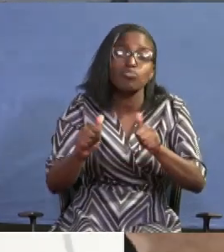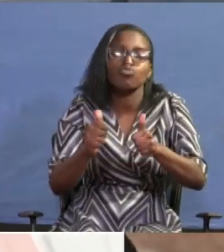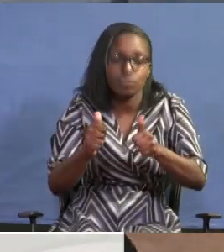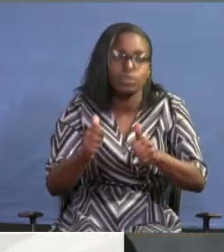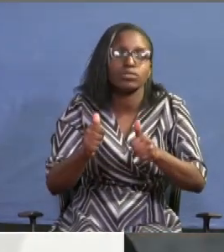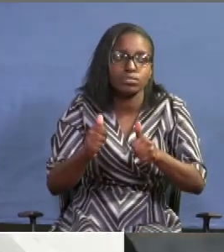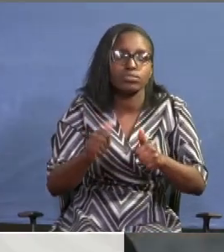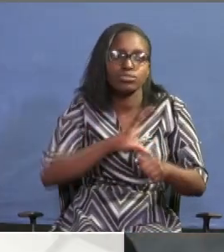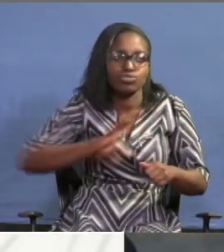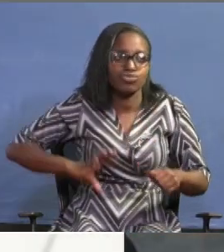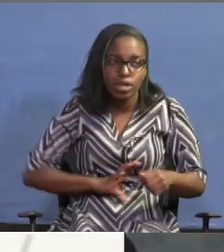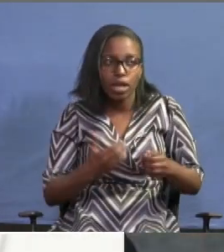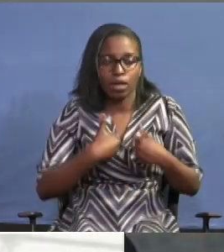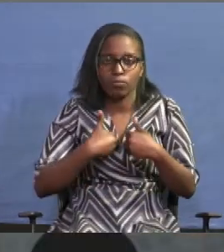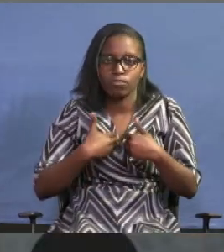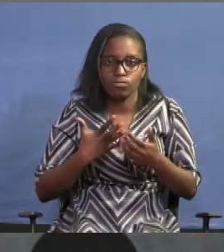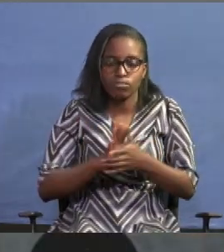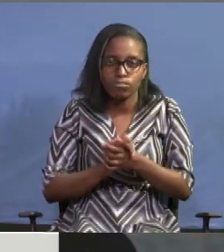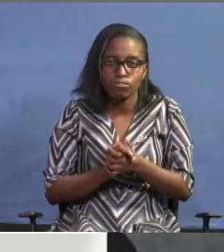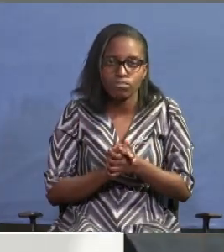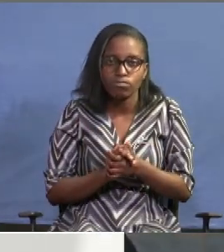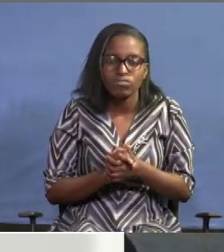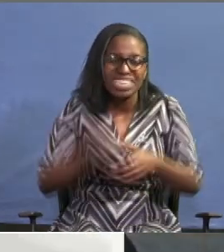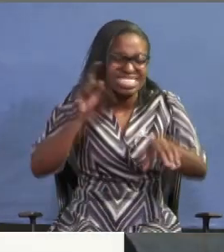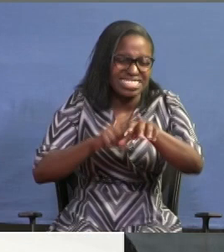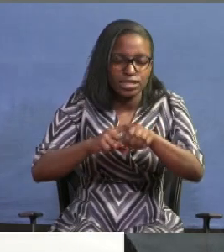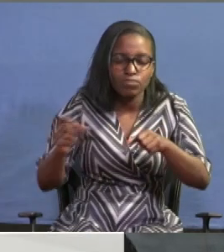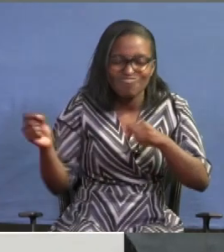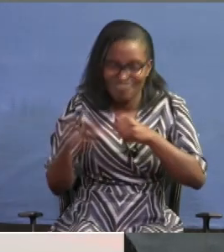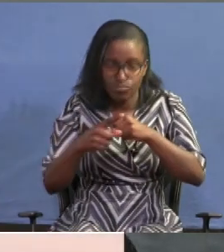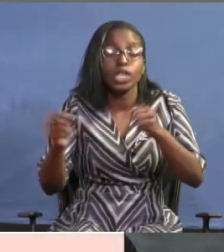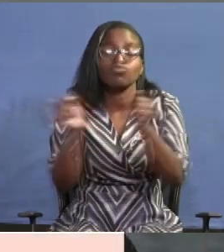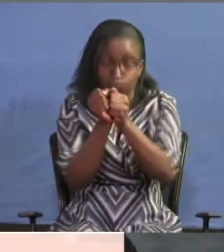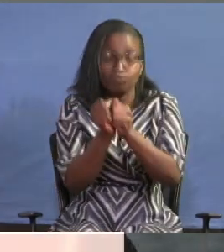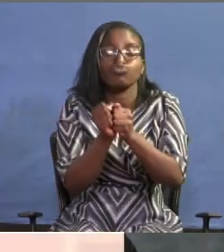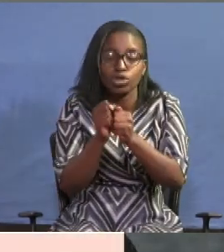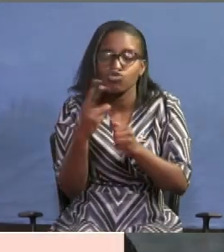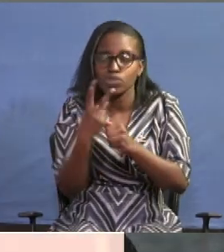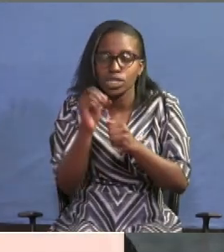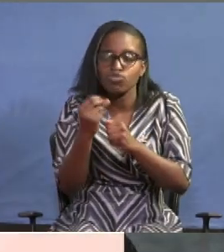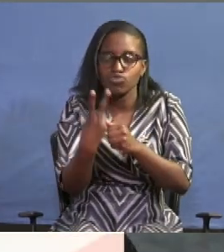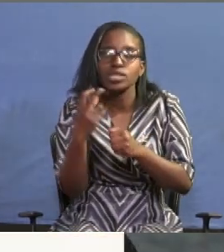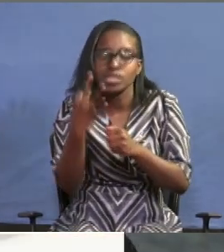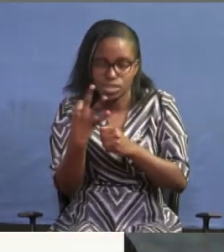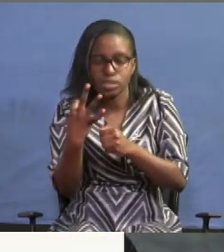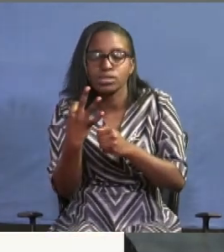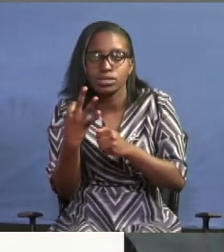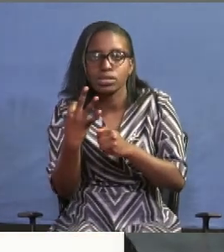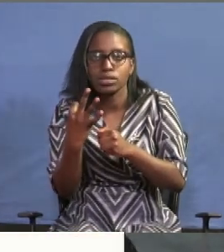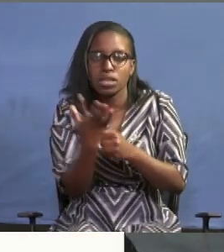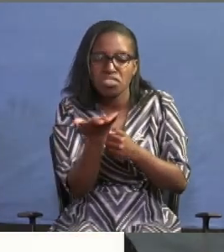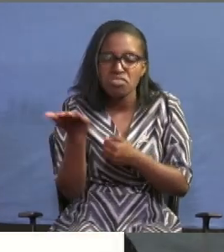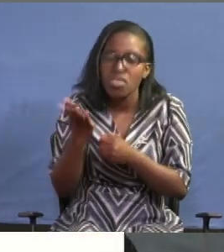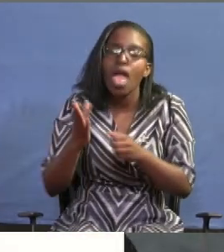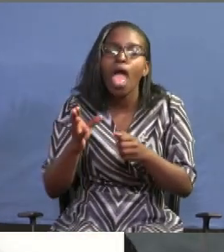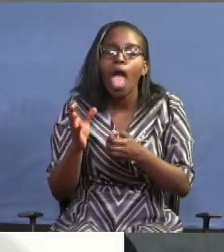China. Until October in 2023, South Africa really could only export to Europe, a little